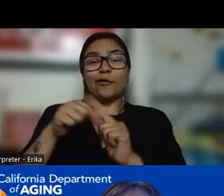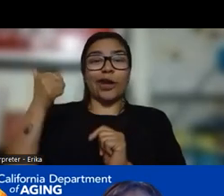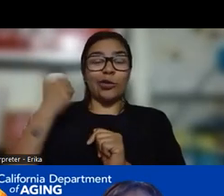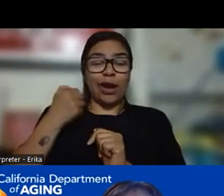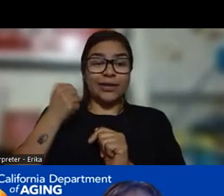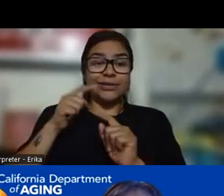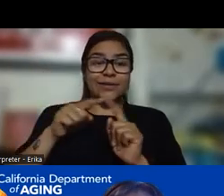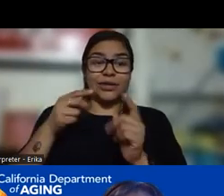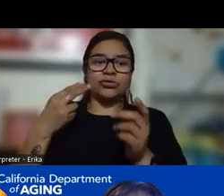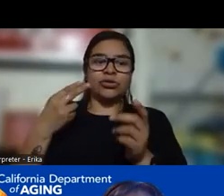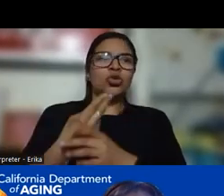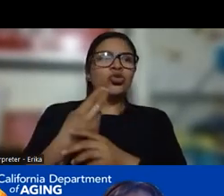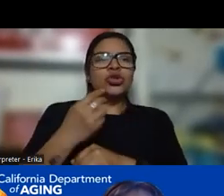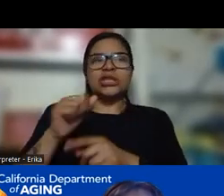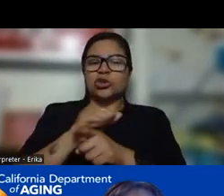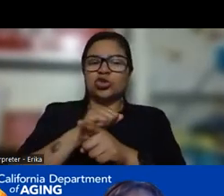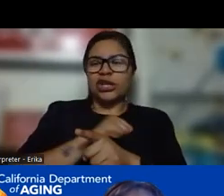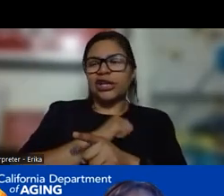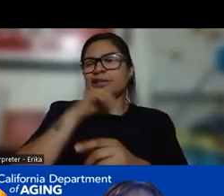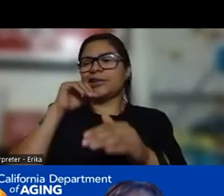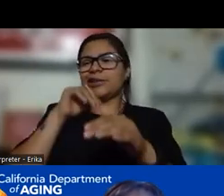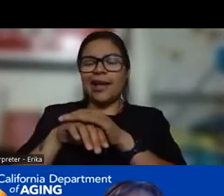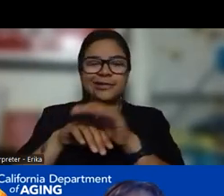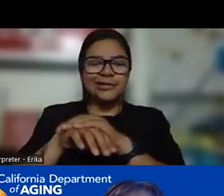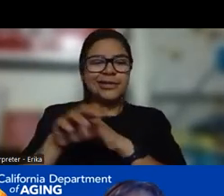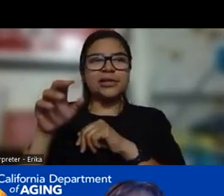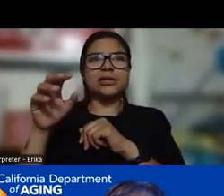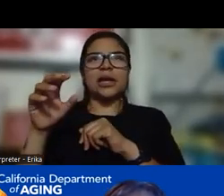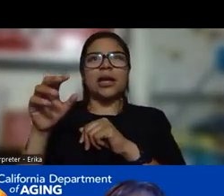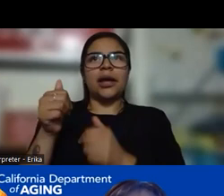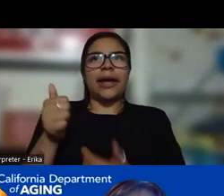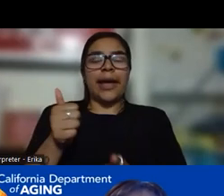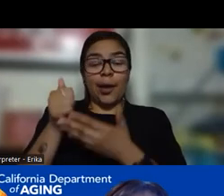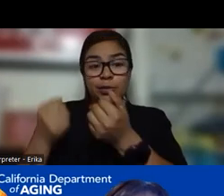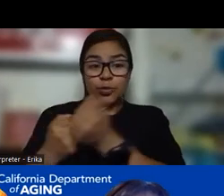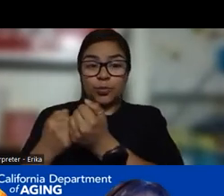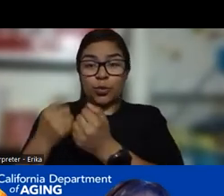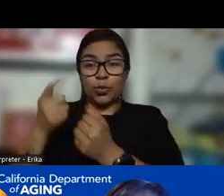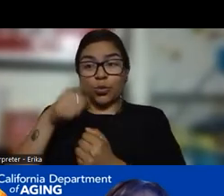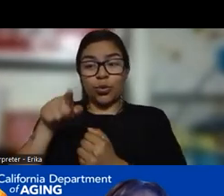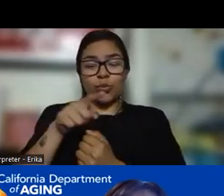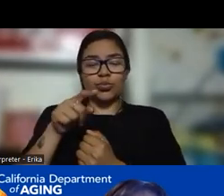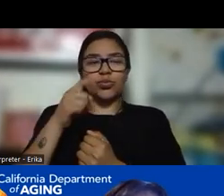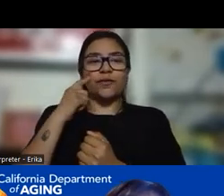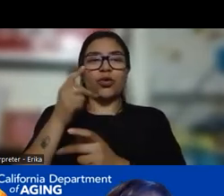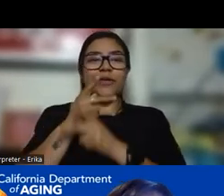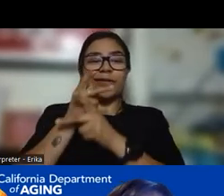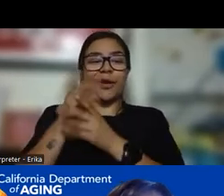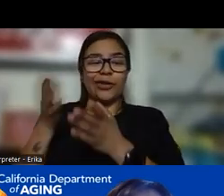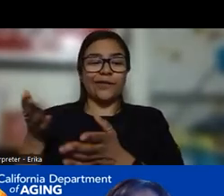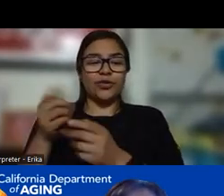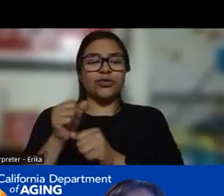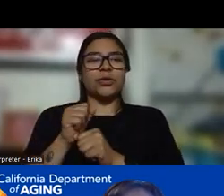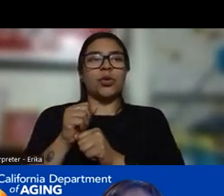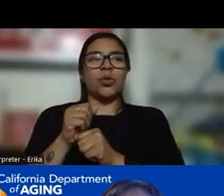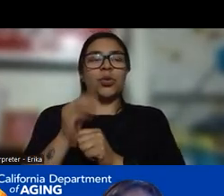of training and access and being able to support those who are our caregivers and direct service